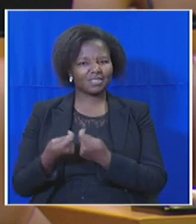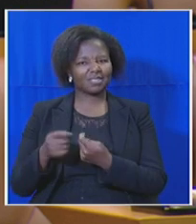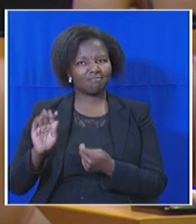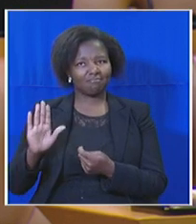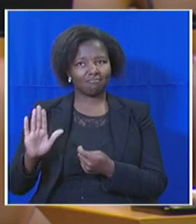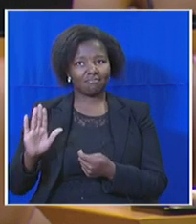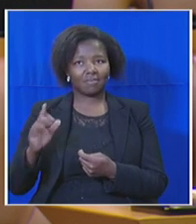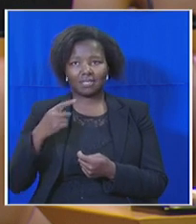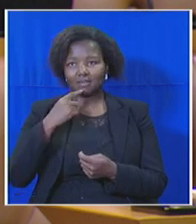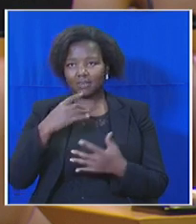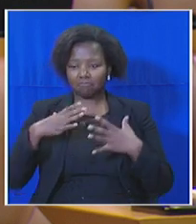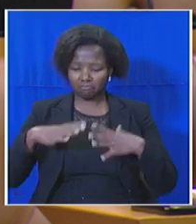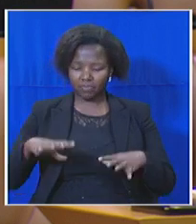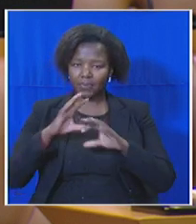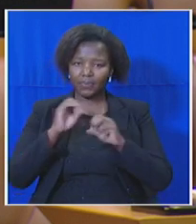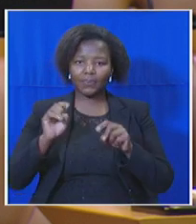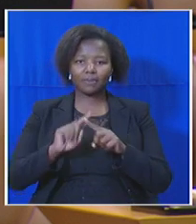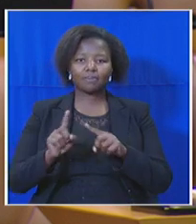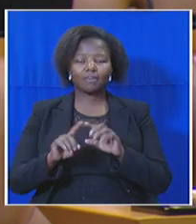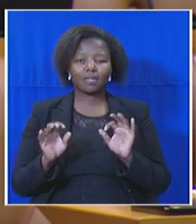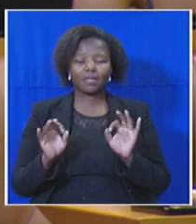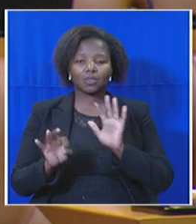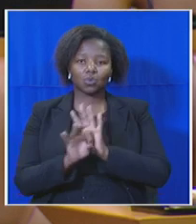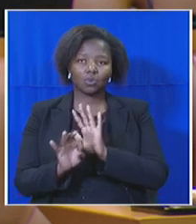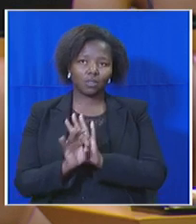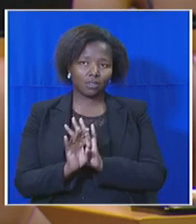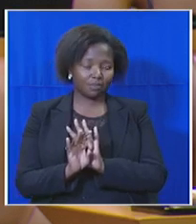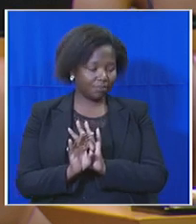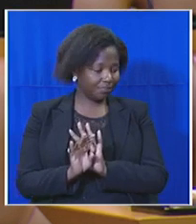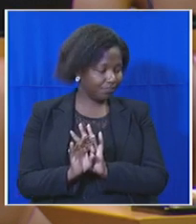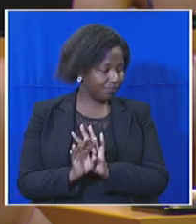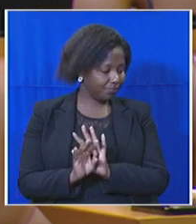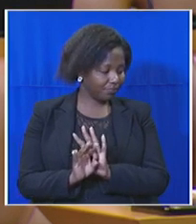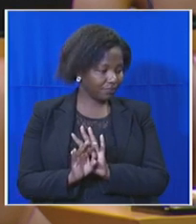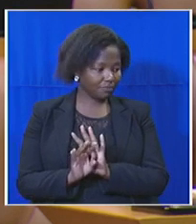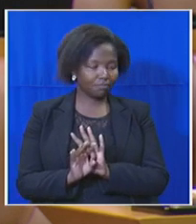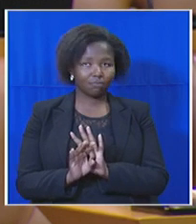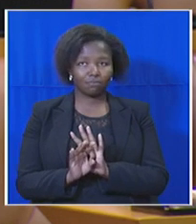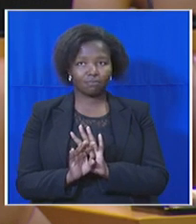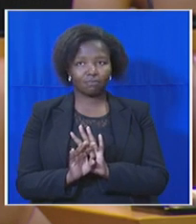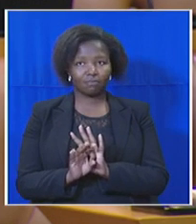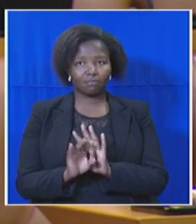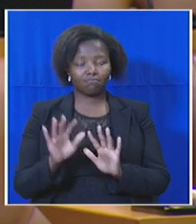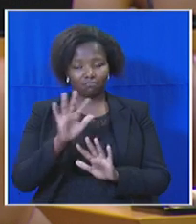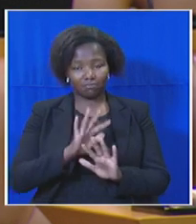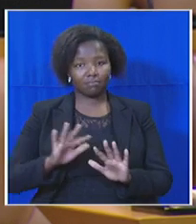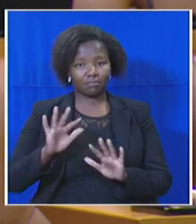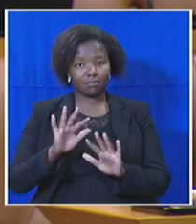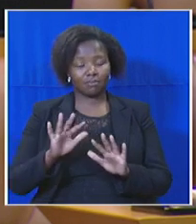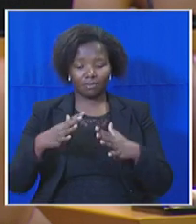have anything to wear during the games. These kits came at a cost of around